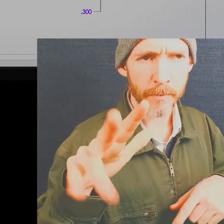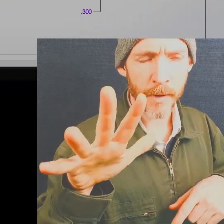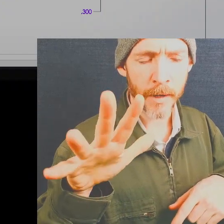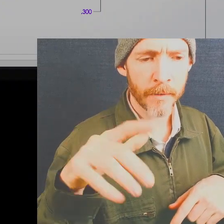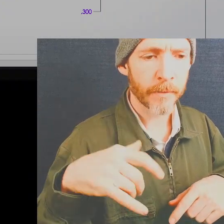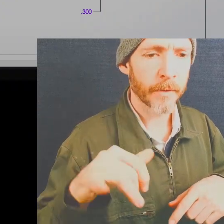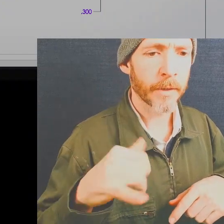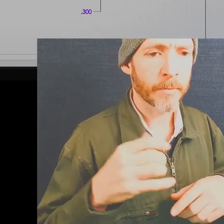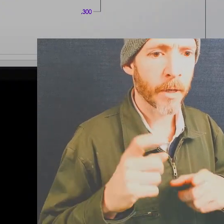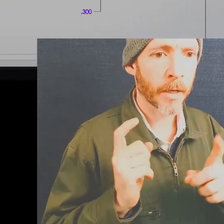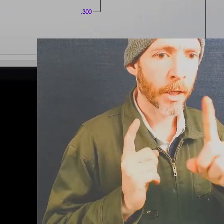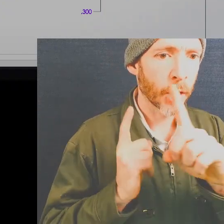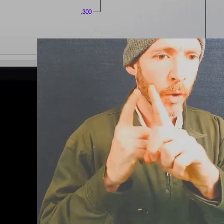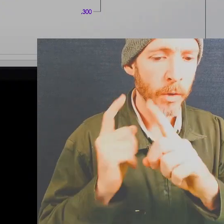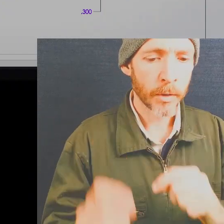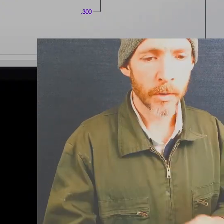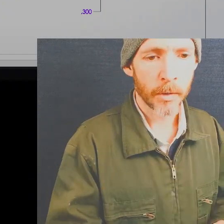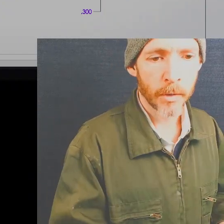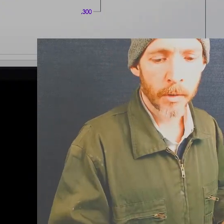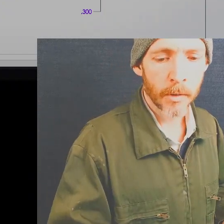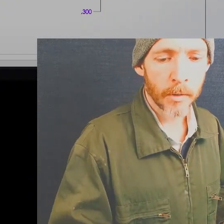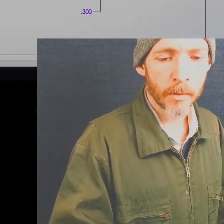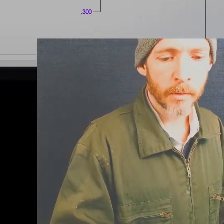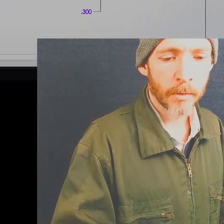1.25. That's my goal.